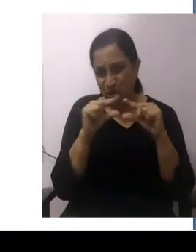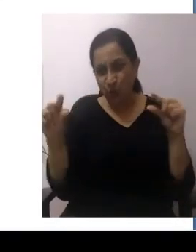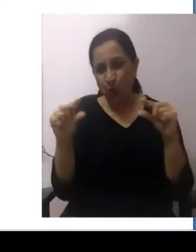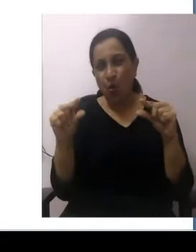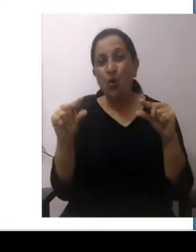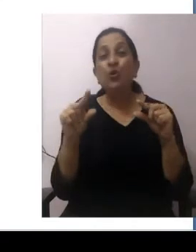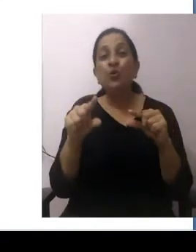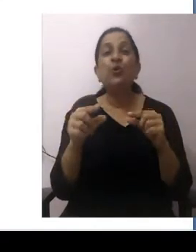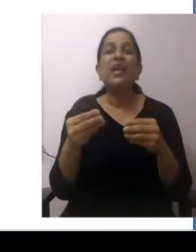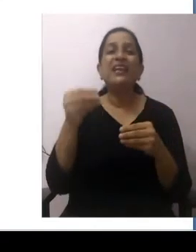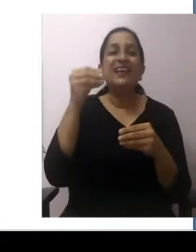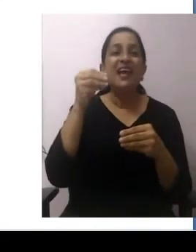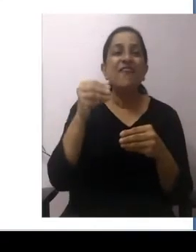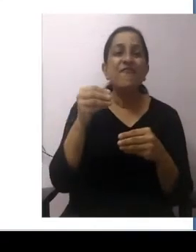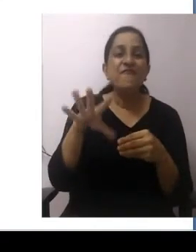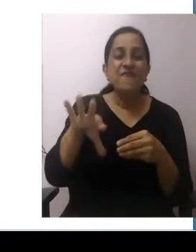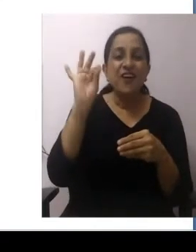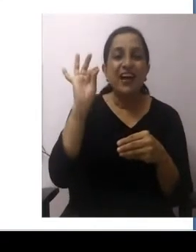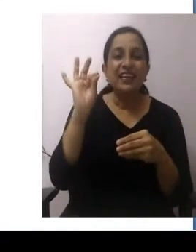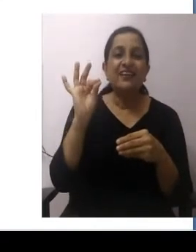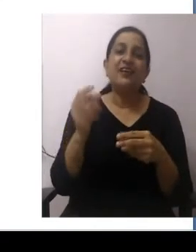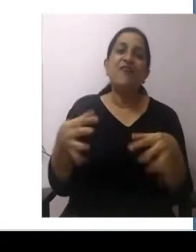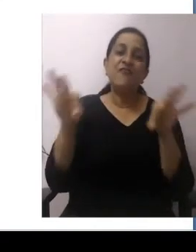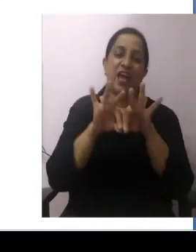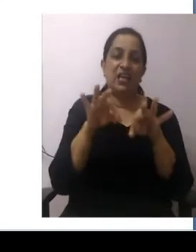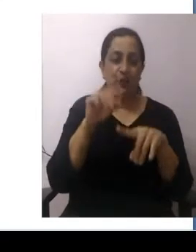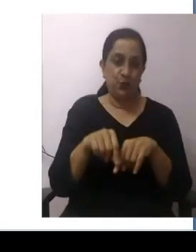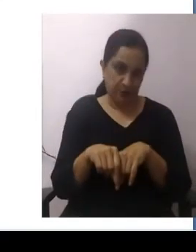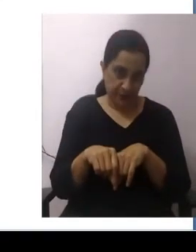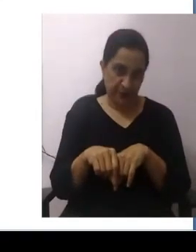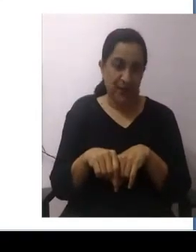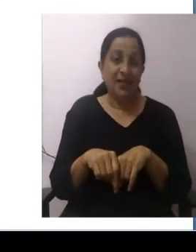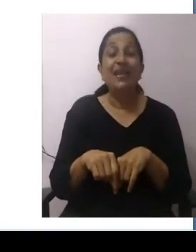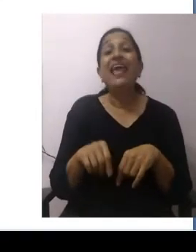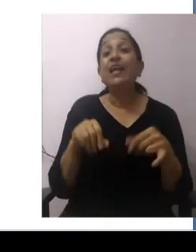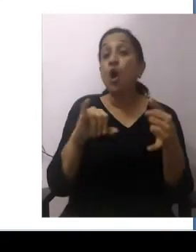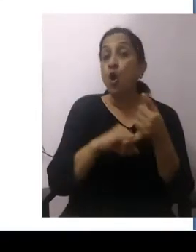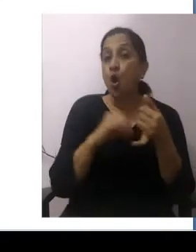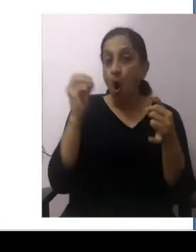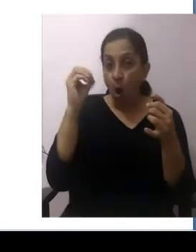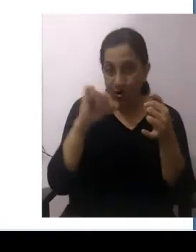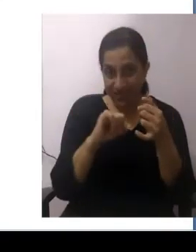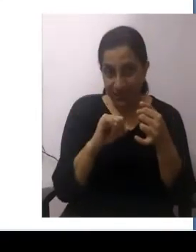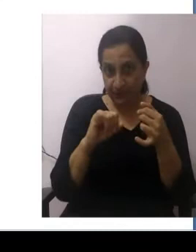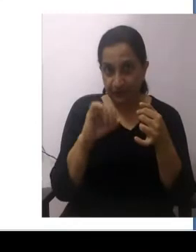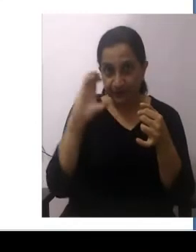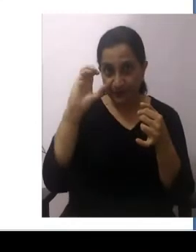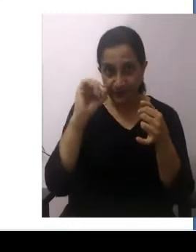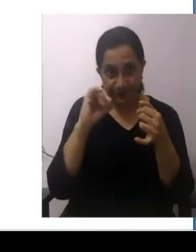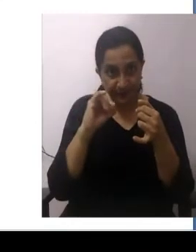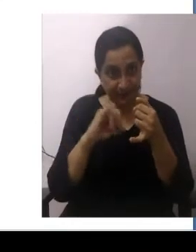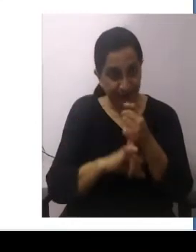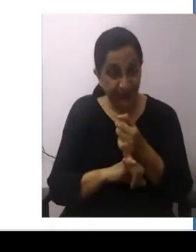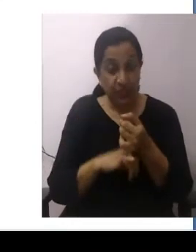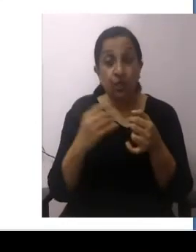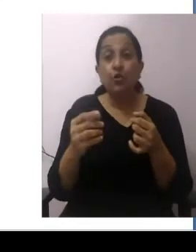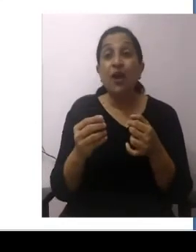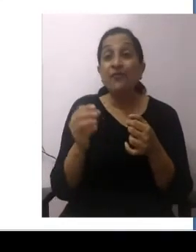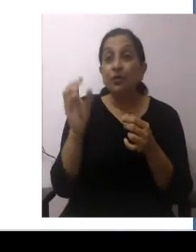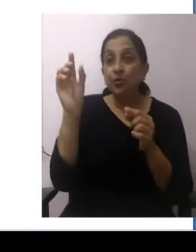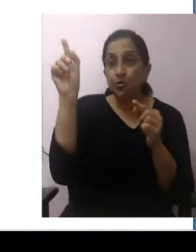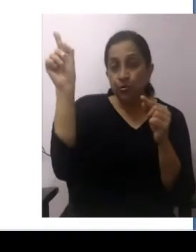values. For cos, you can simply put the 0 here. Okay?